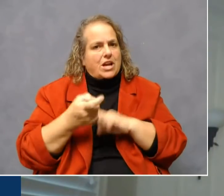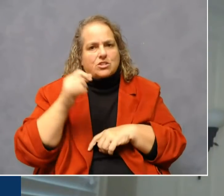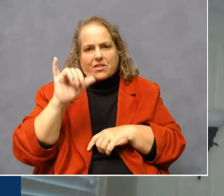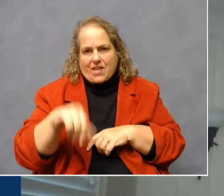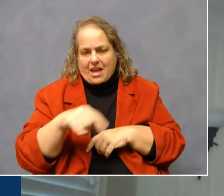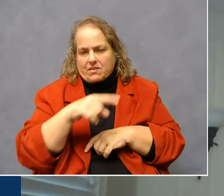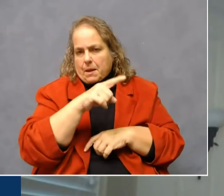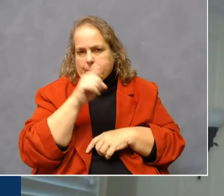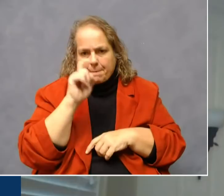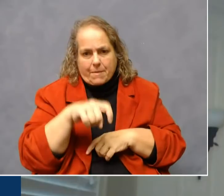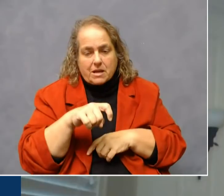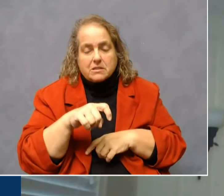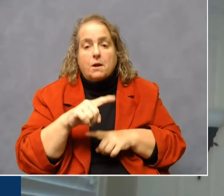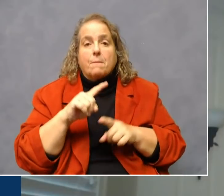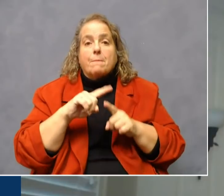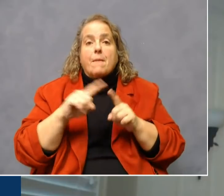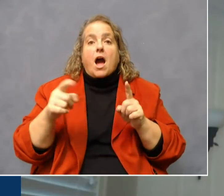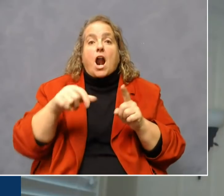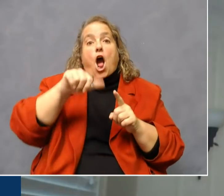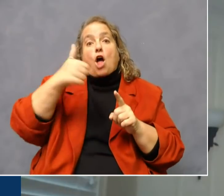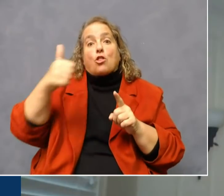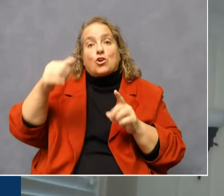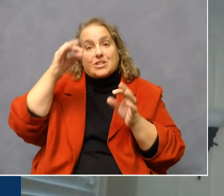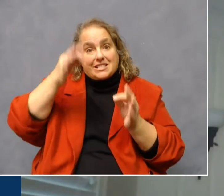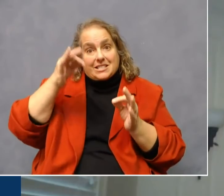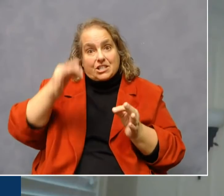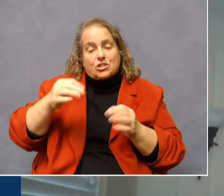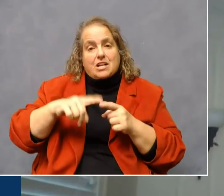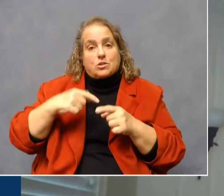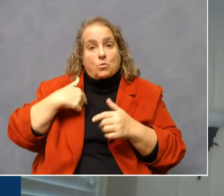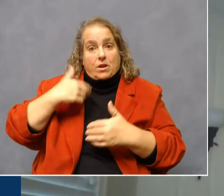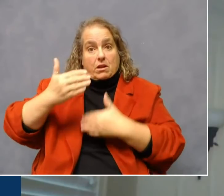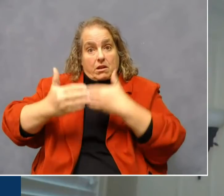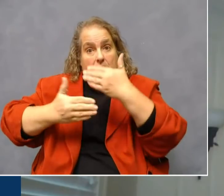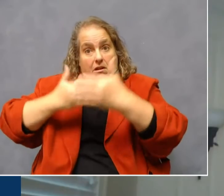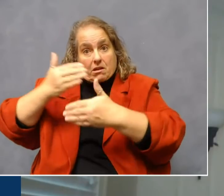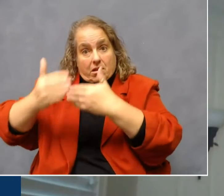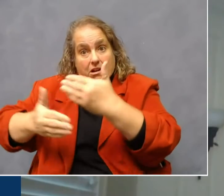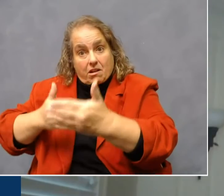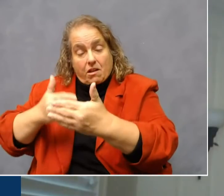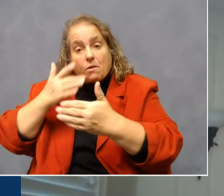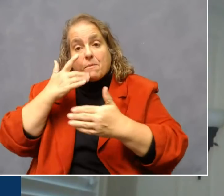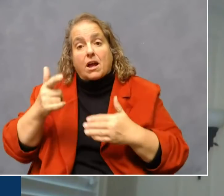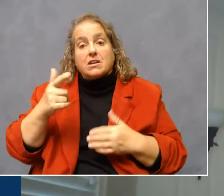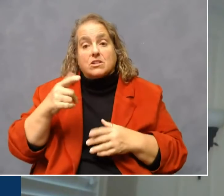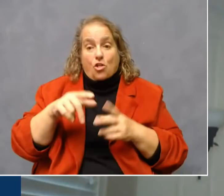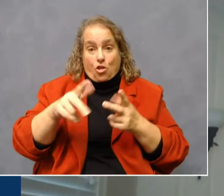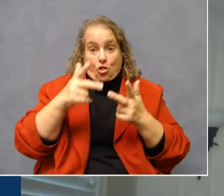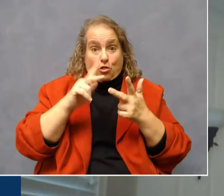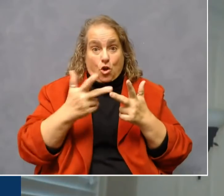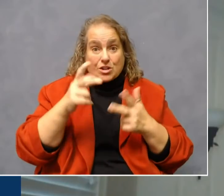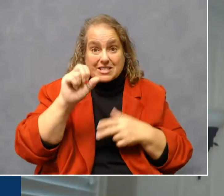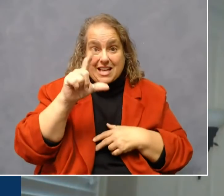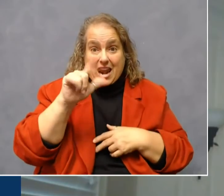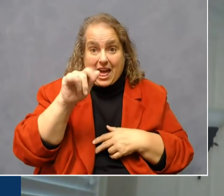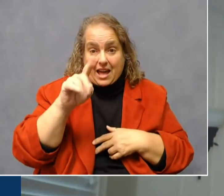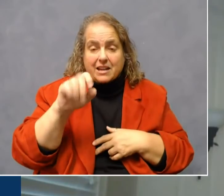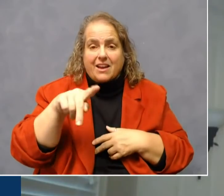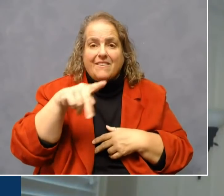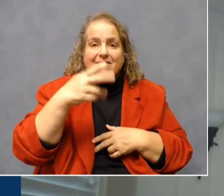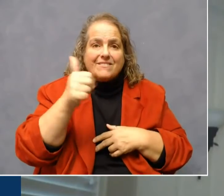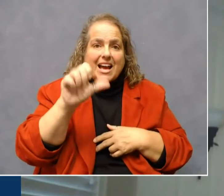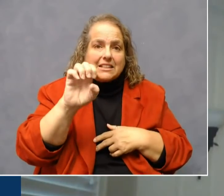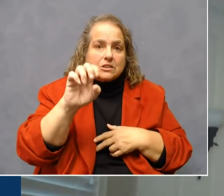we go forward, because on that 3rd slide, when you look at phase 1B, it talks about essential workers,